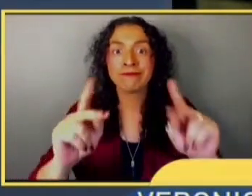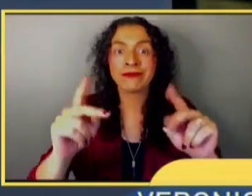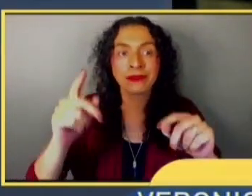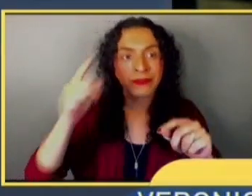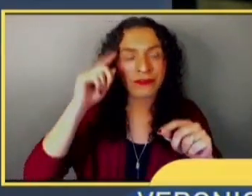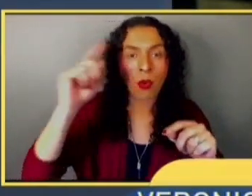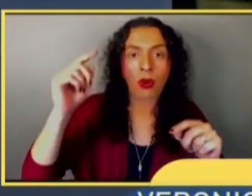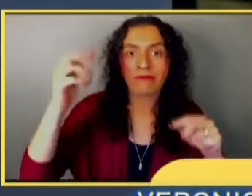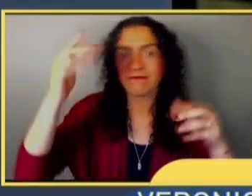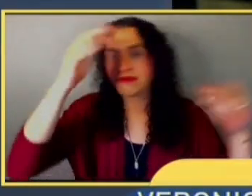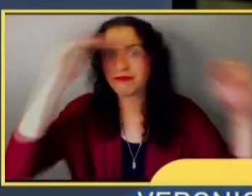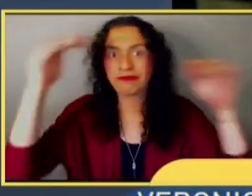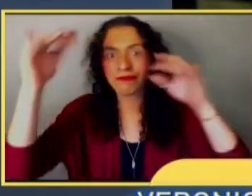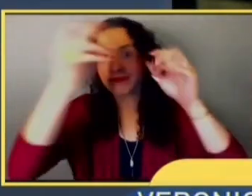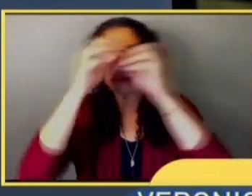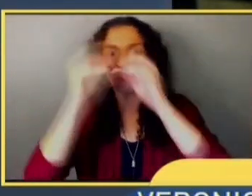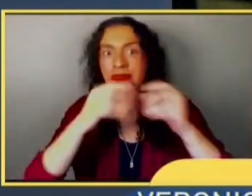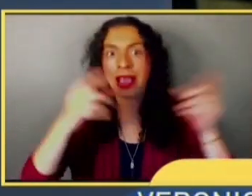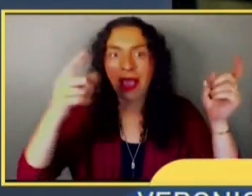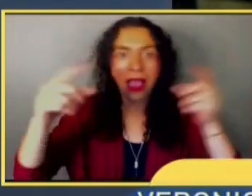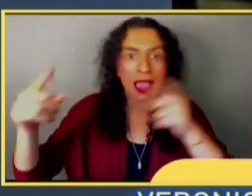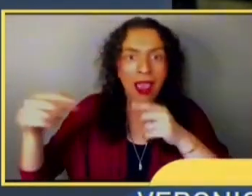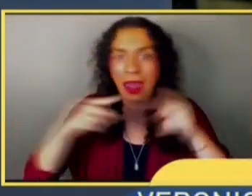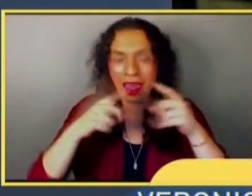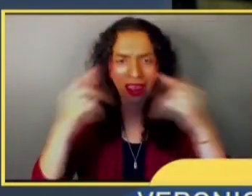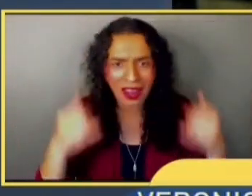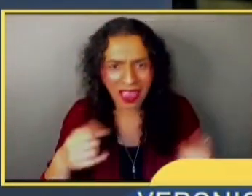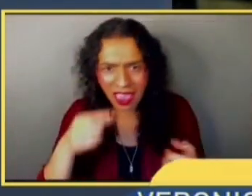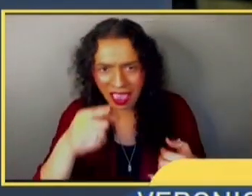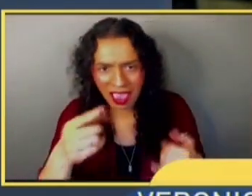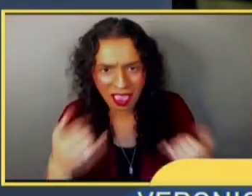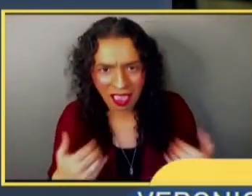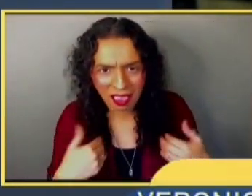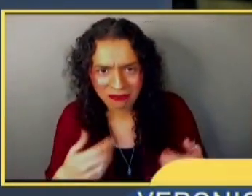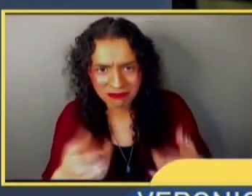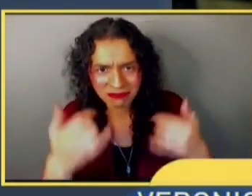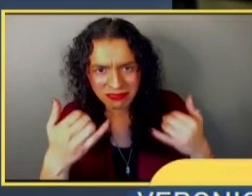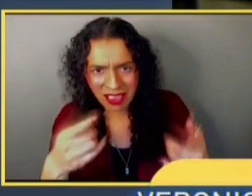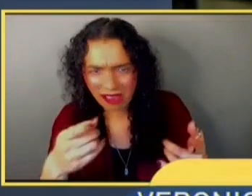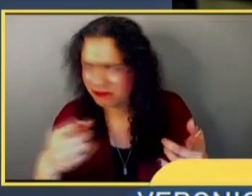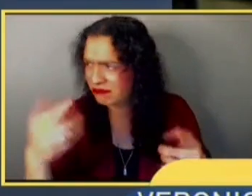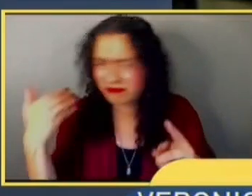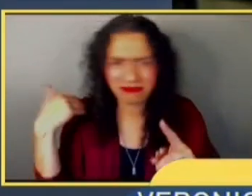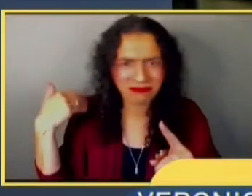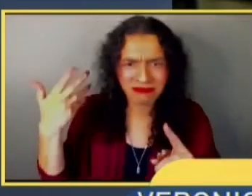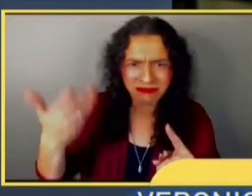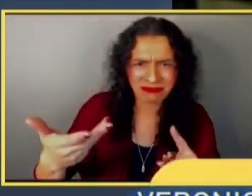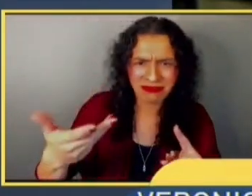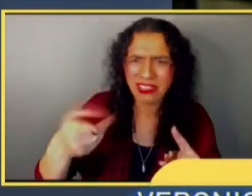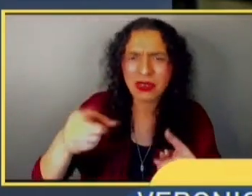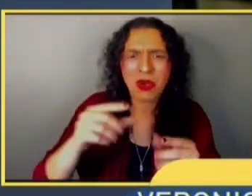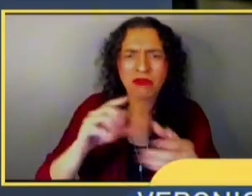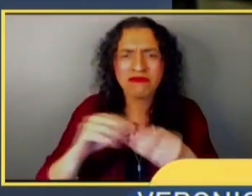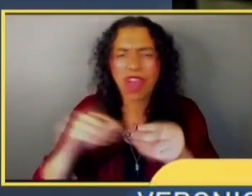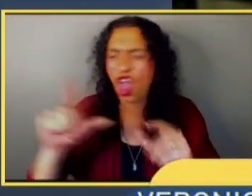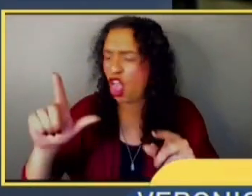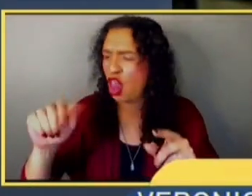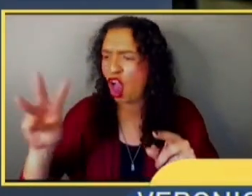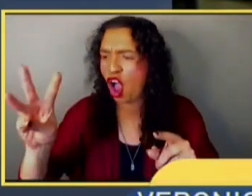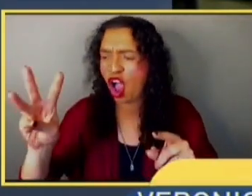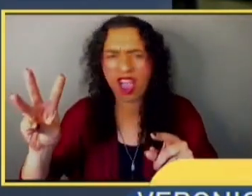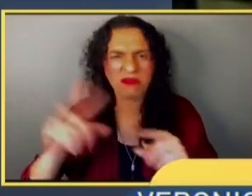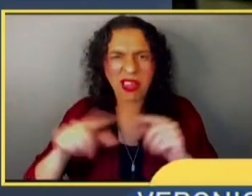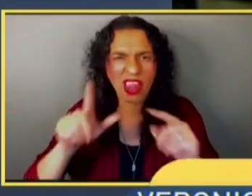way that we do. Everybody talks about the law, but this law is not that old. It has been within certainly